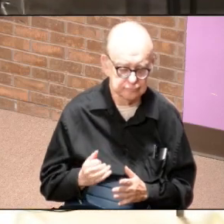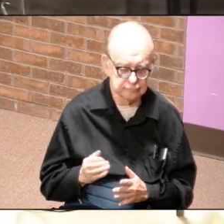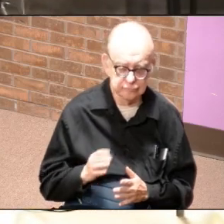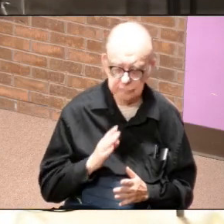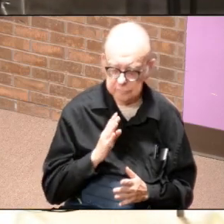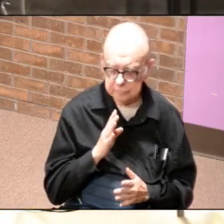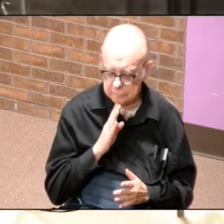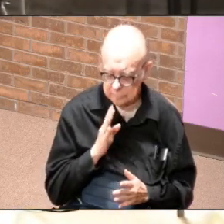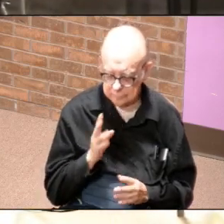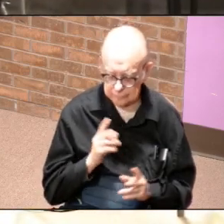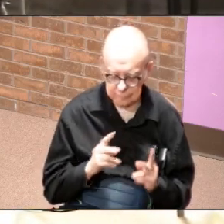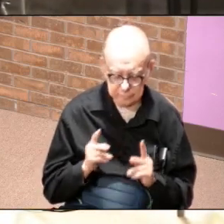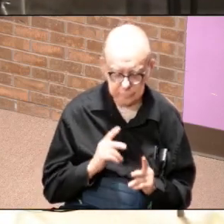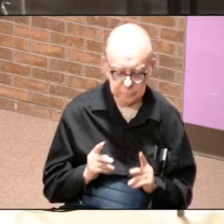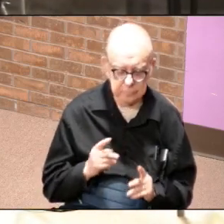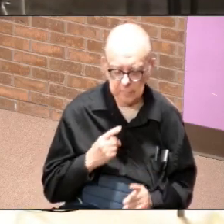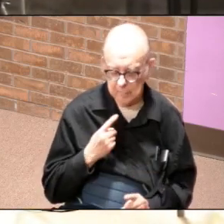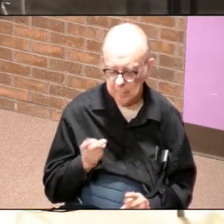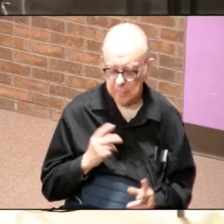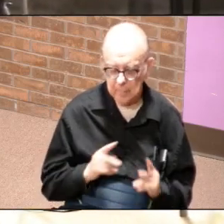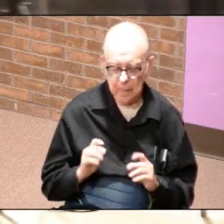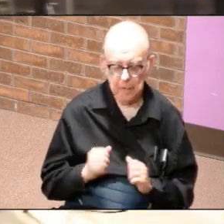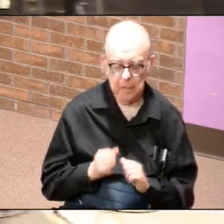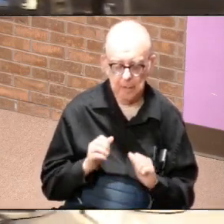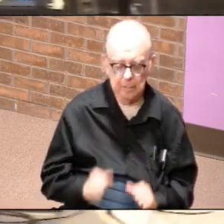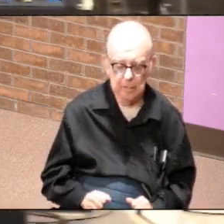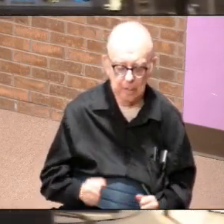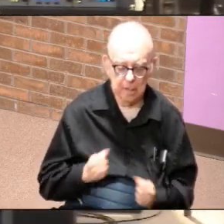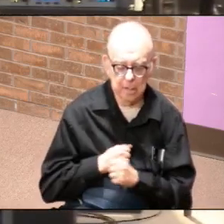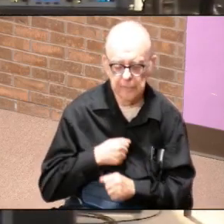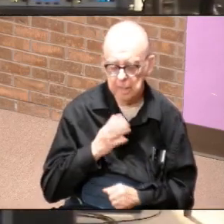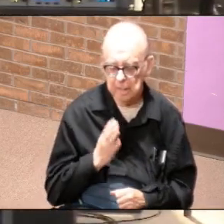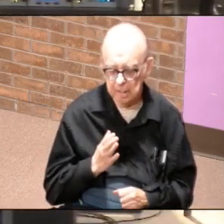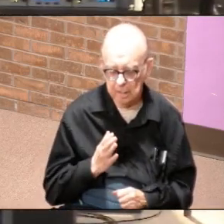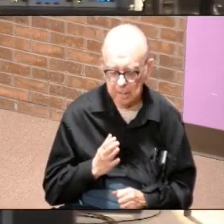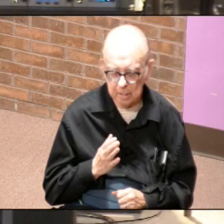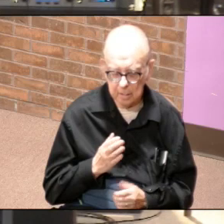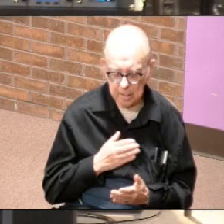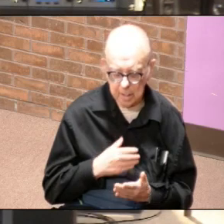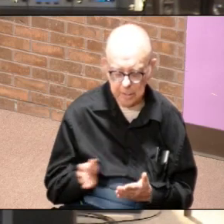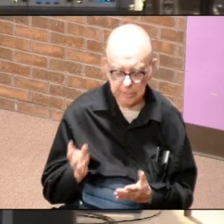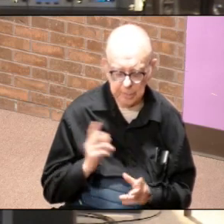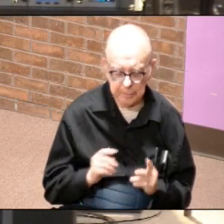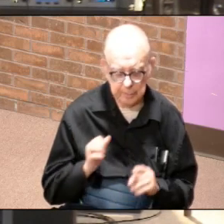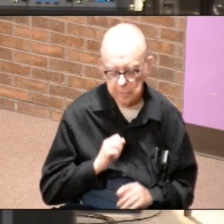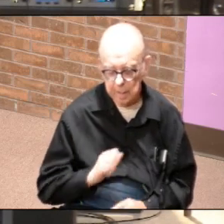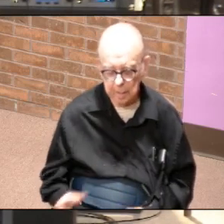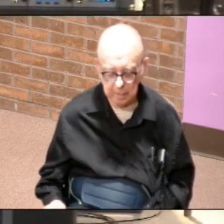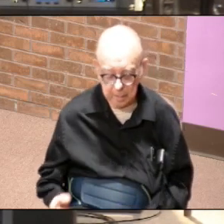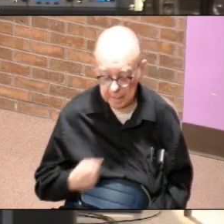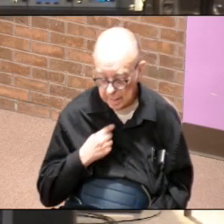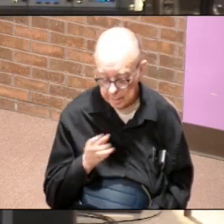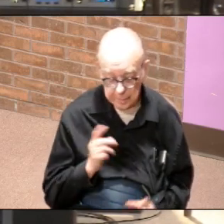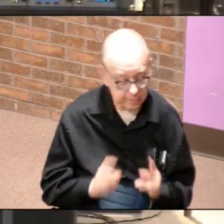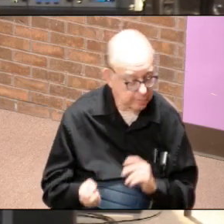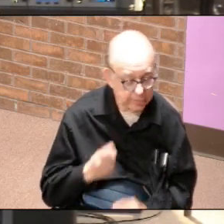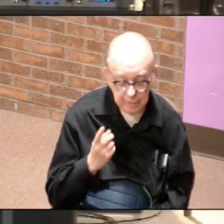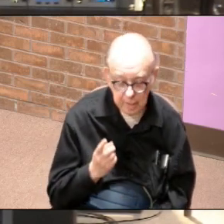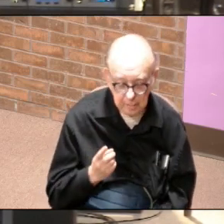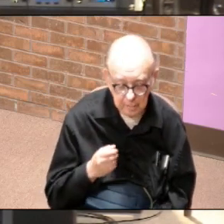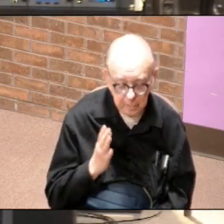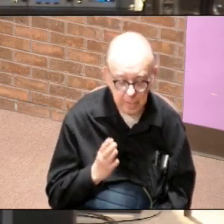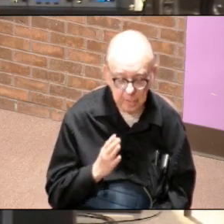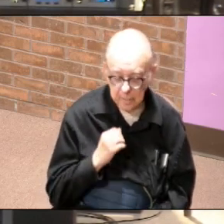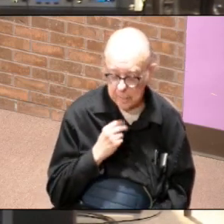you talk with people, people will say, how can a loving God send people to hell? And I tell them, you don't understand.